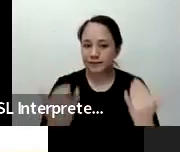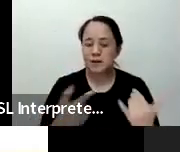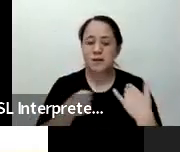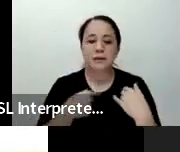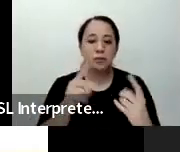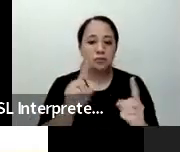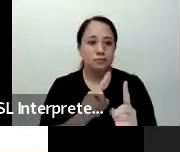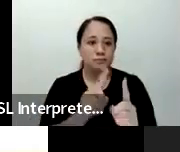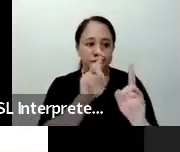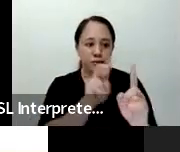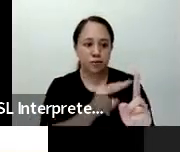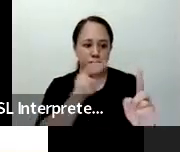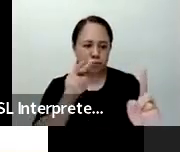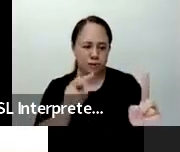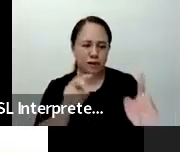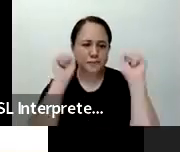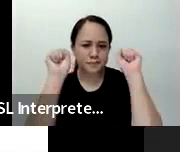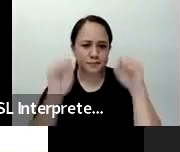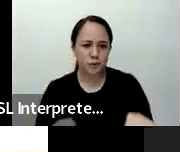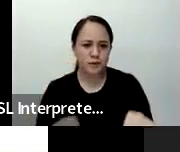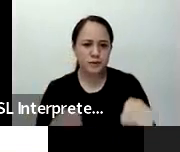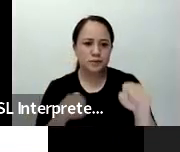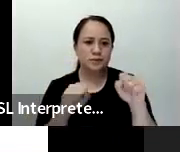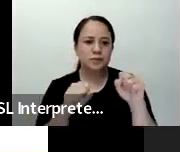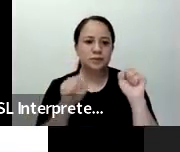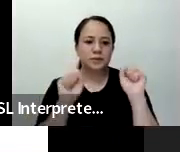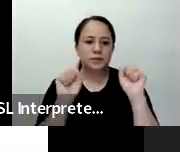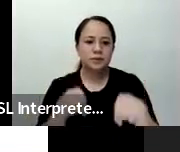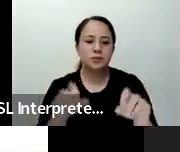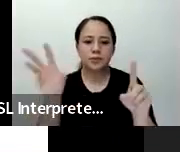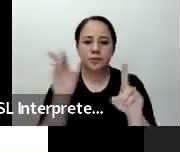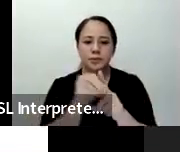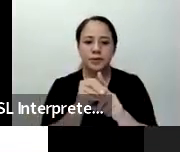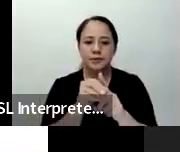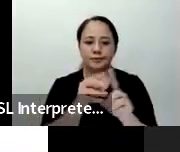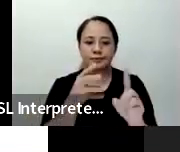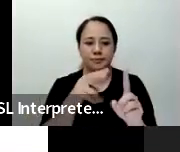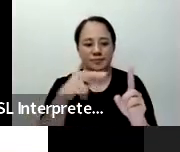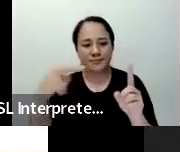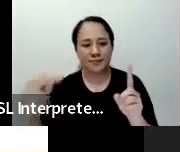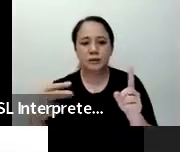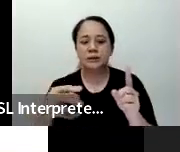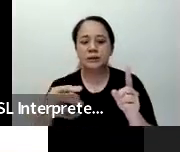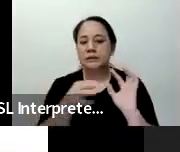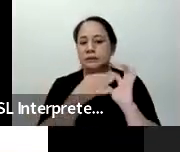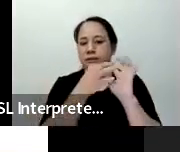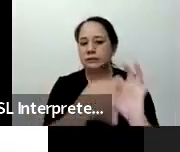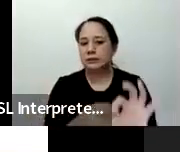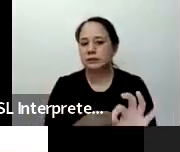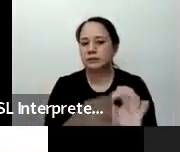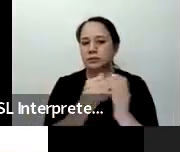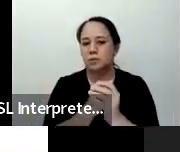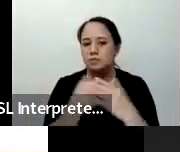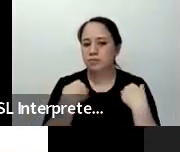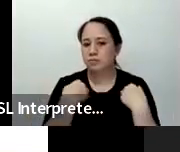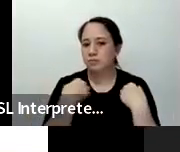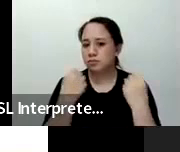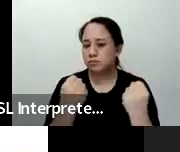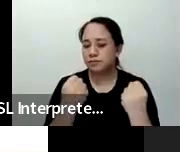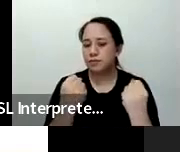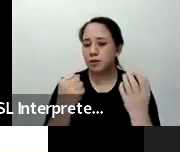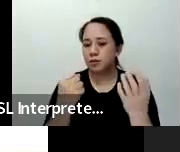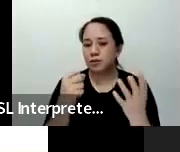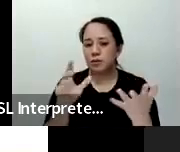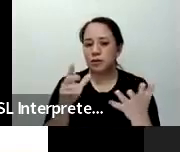the possibility of this cultural dimension with regard to the idea of wellness, kagalingan sa